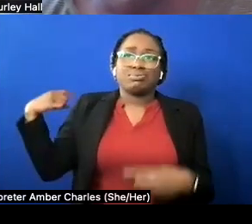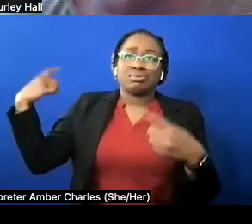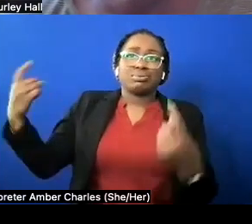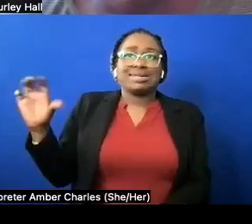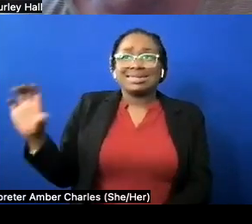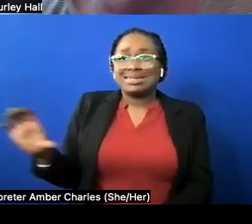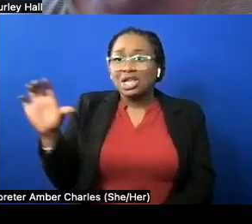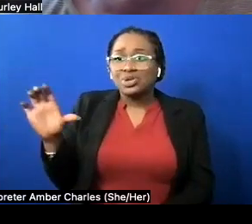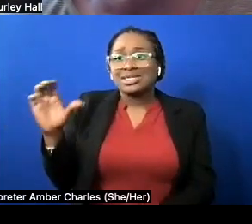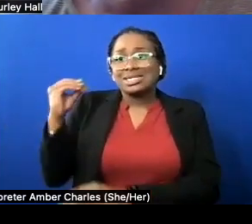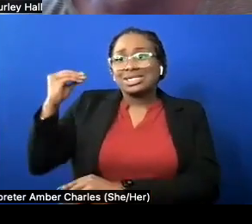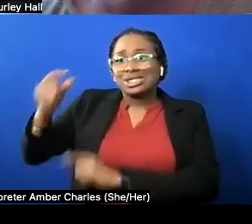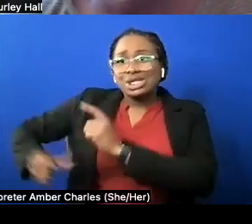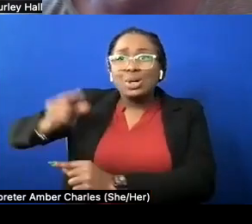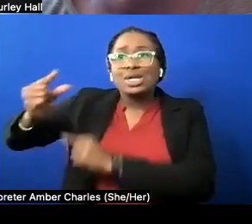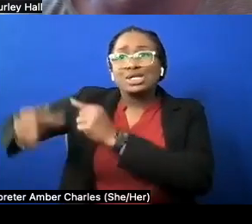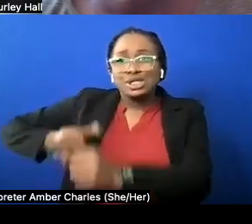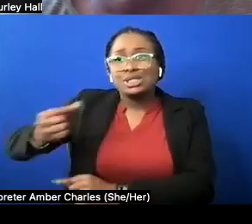so